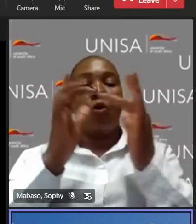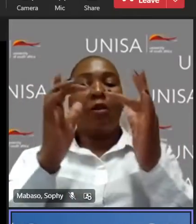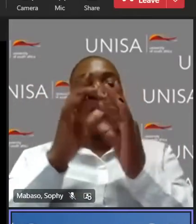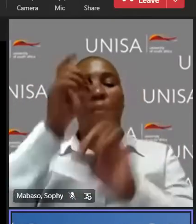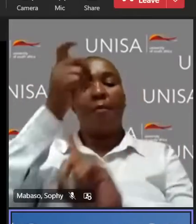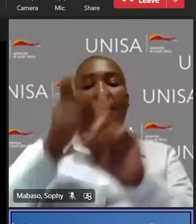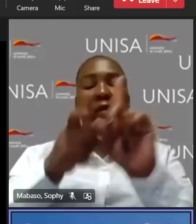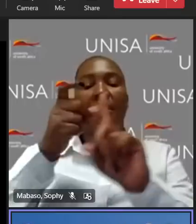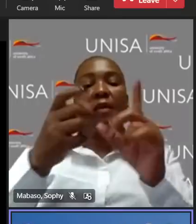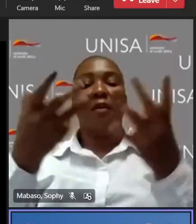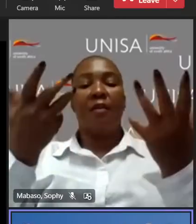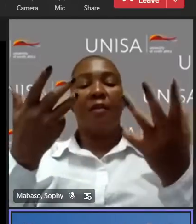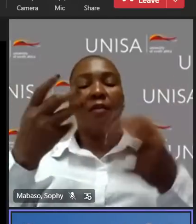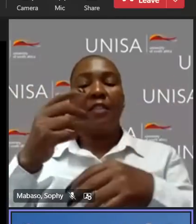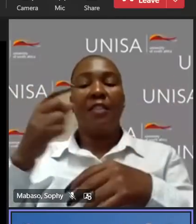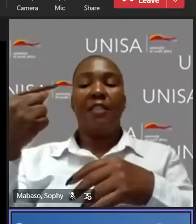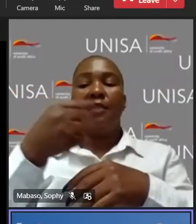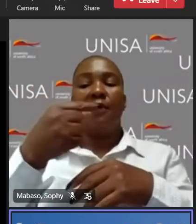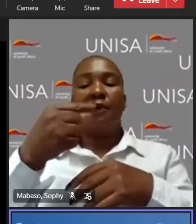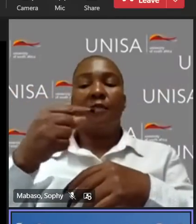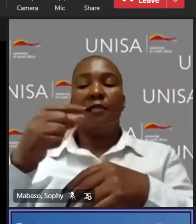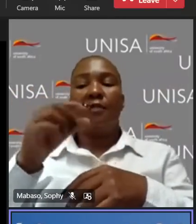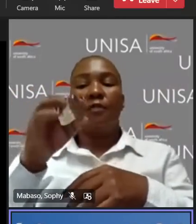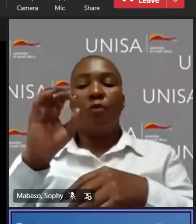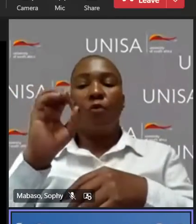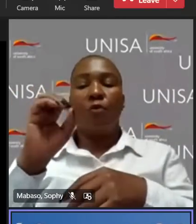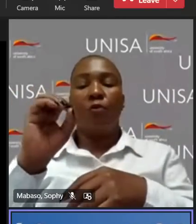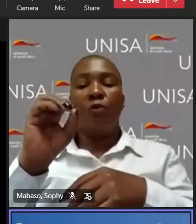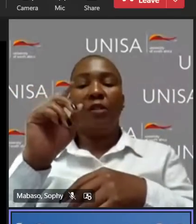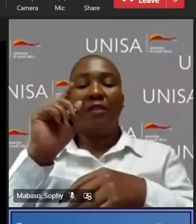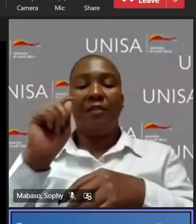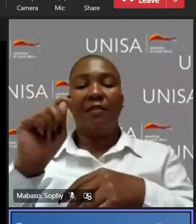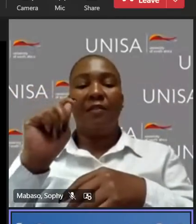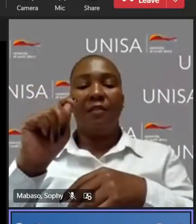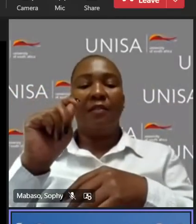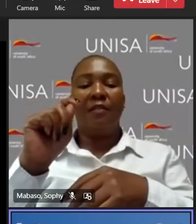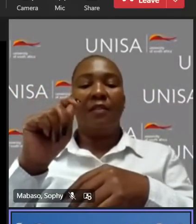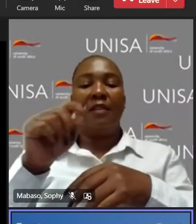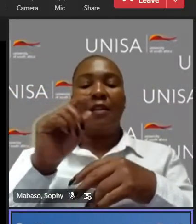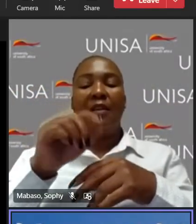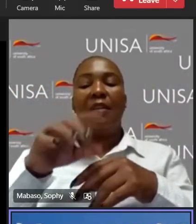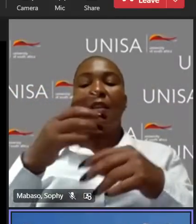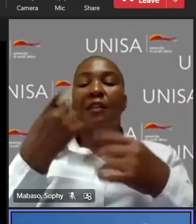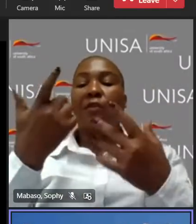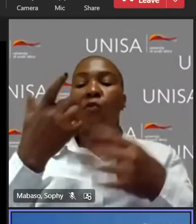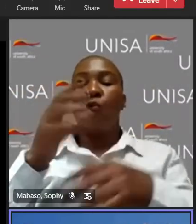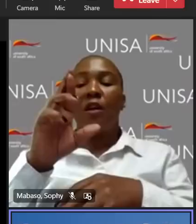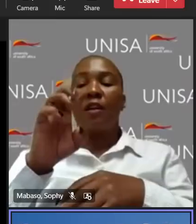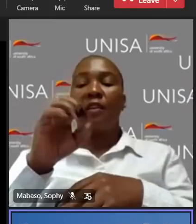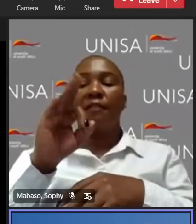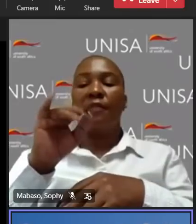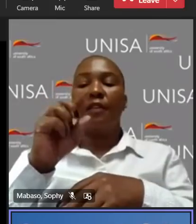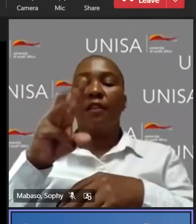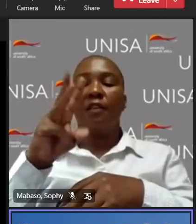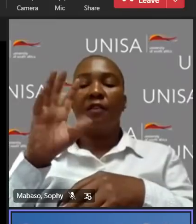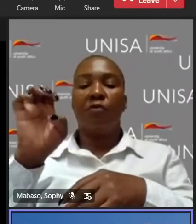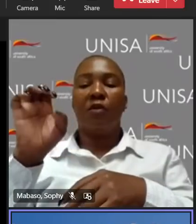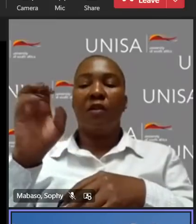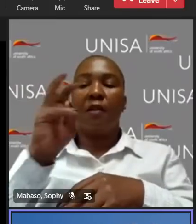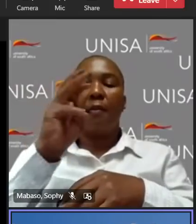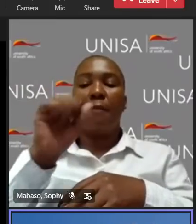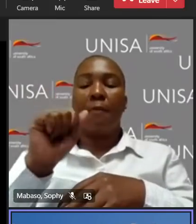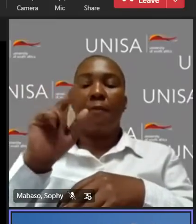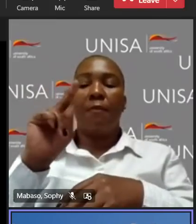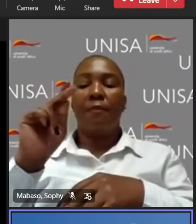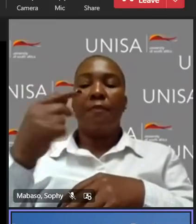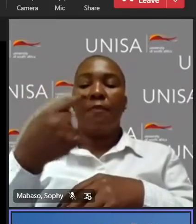for the DOT bursary, that is Miss Refilwe Makai, and I've also noted her